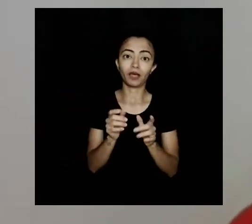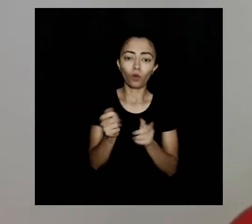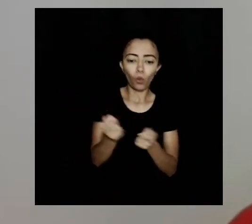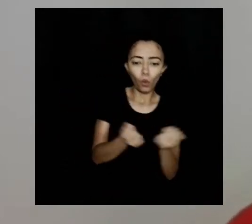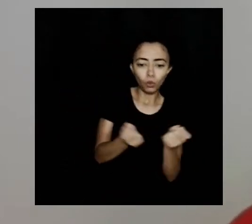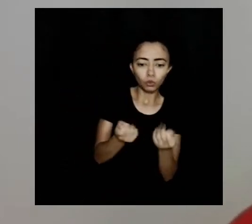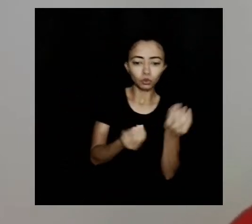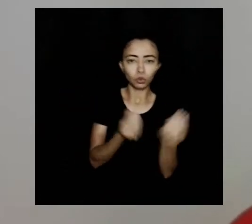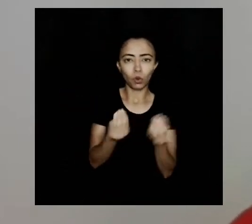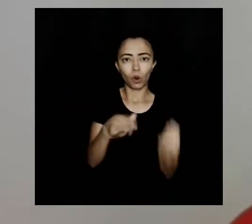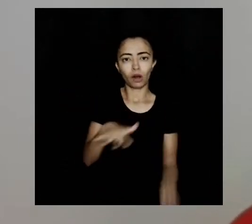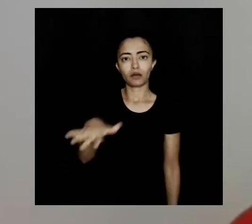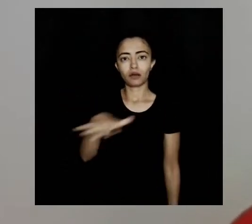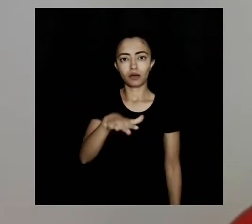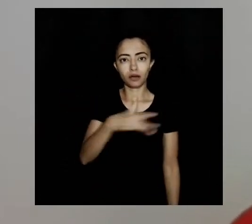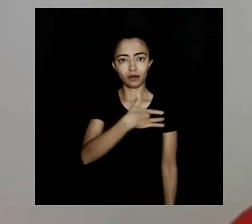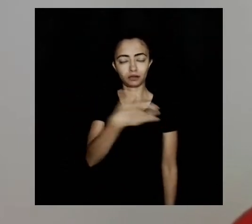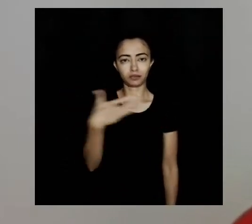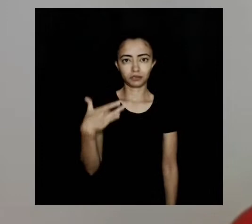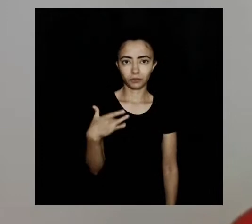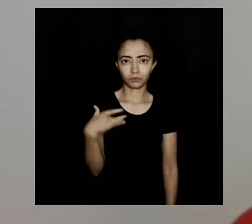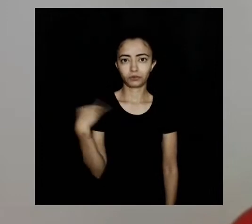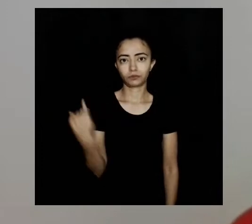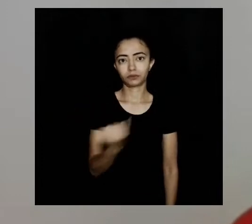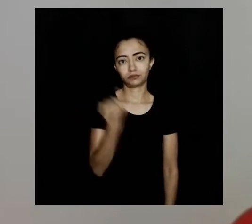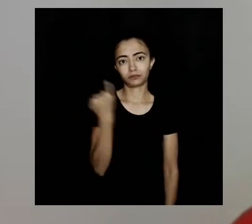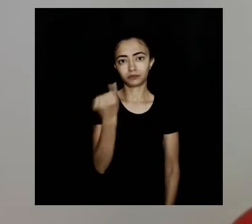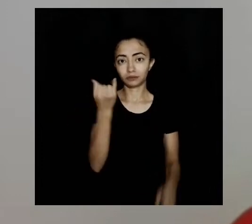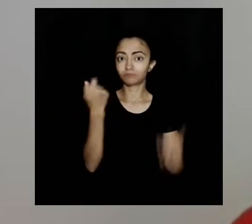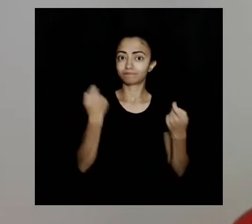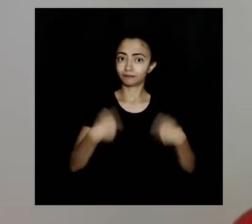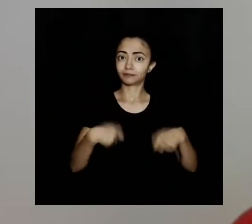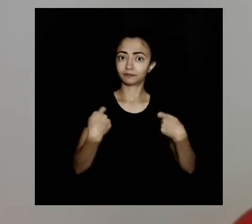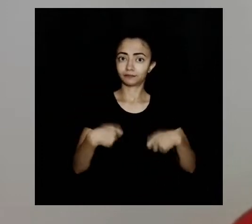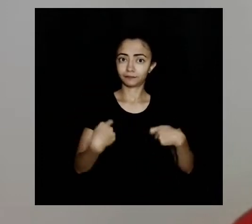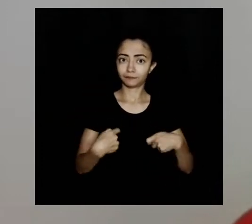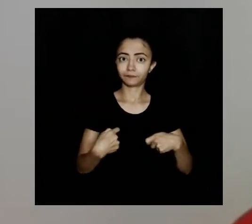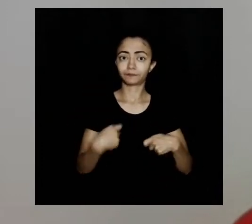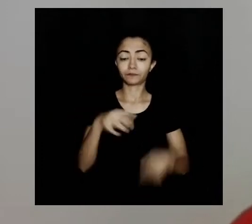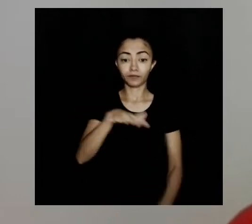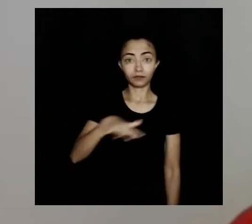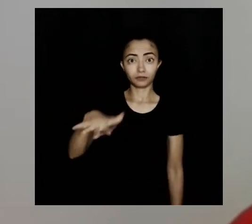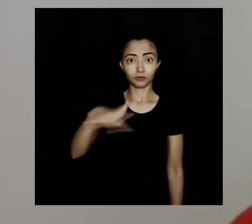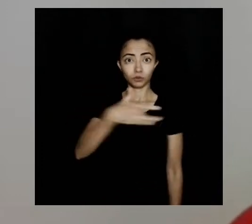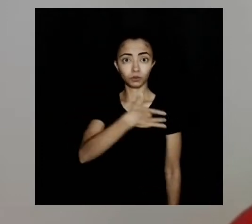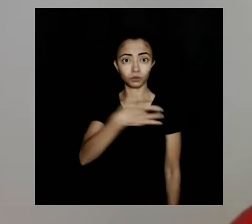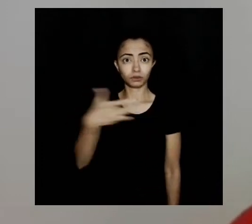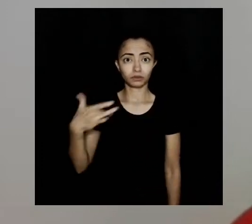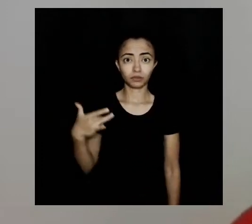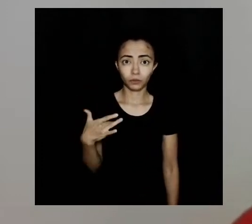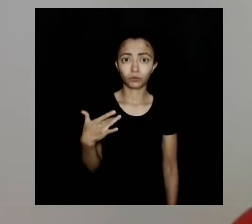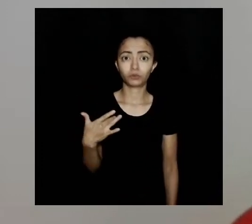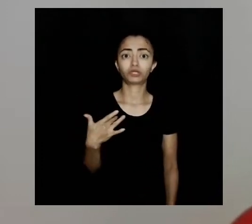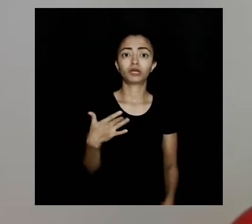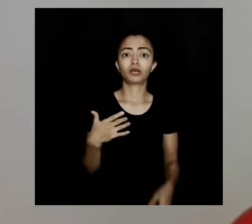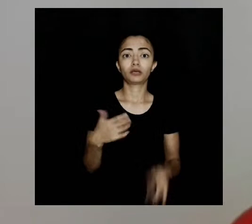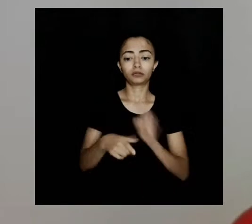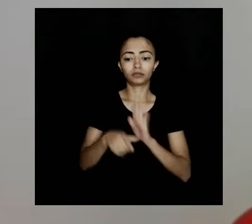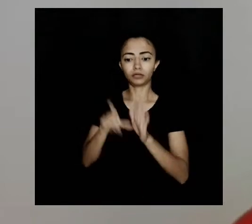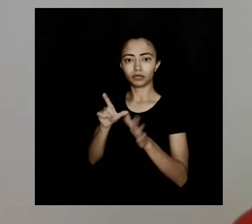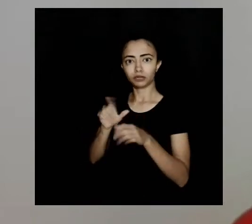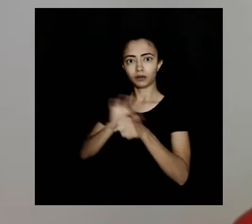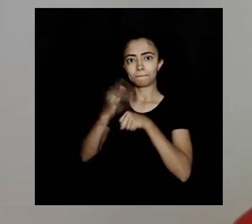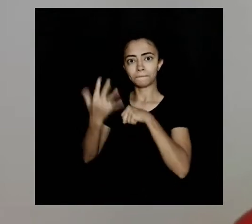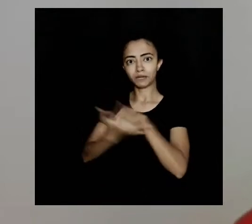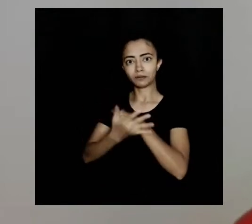And so to keep in order our health sector is very important. The health sector is